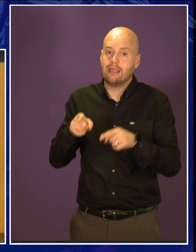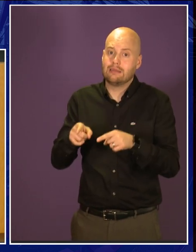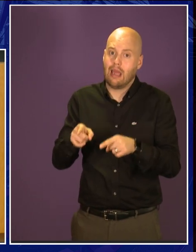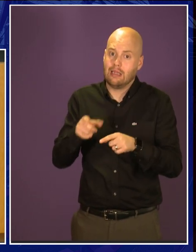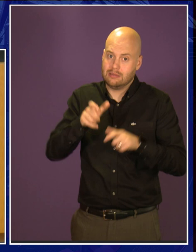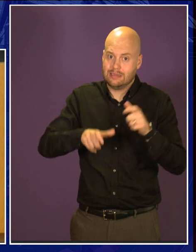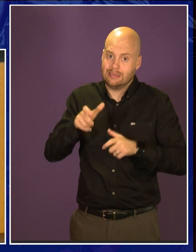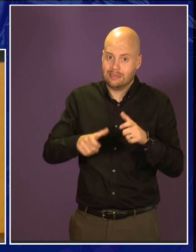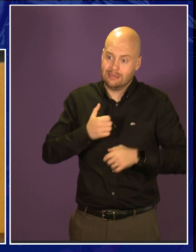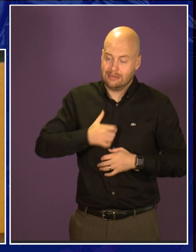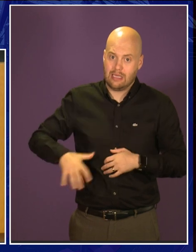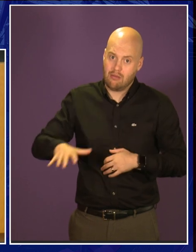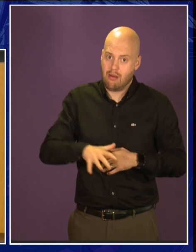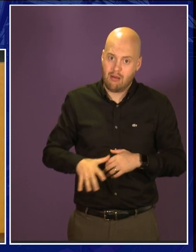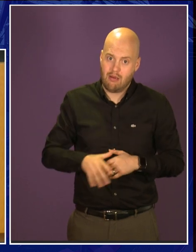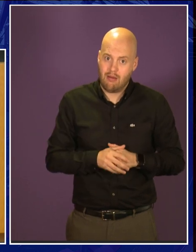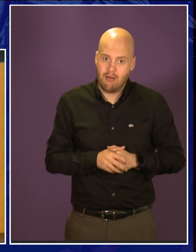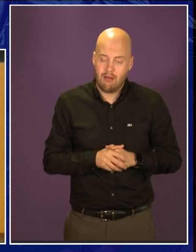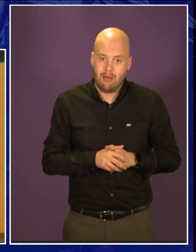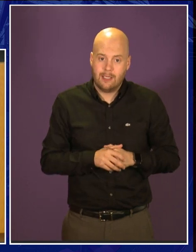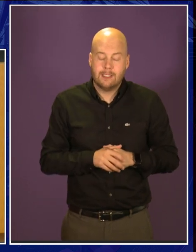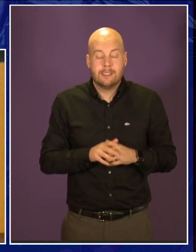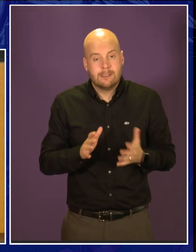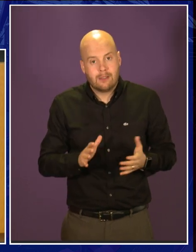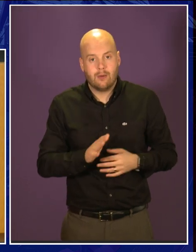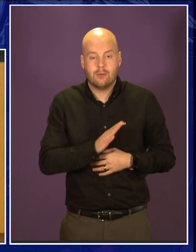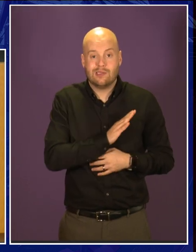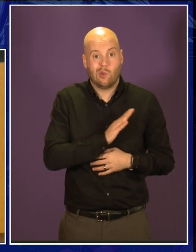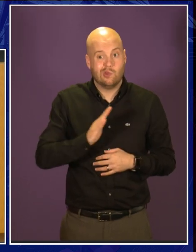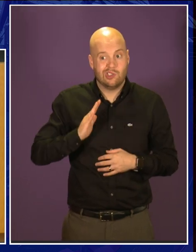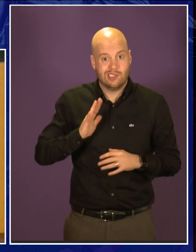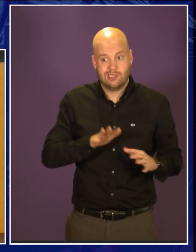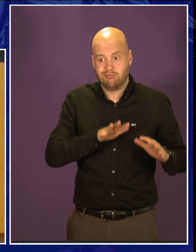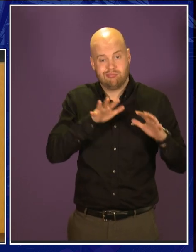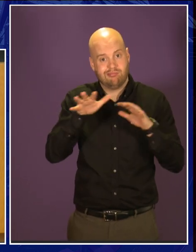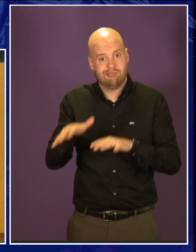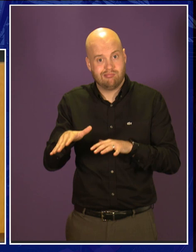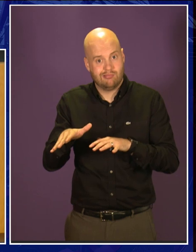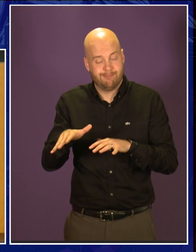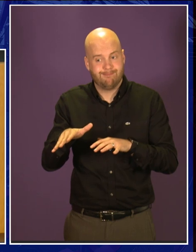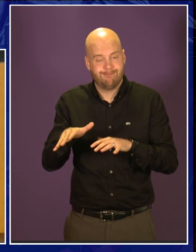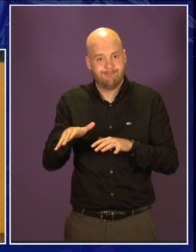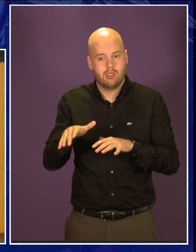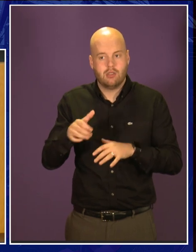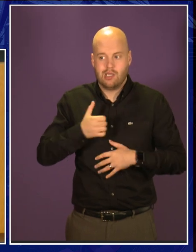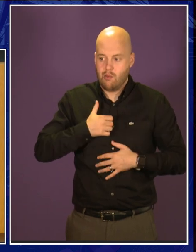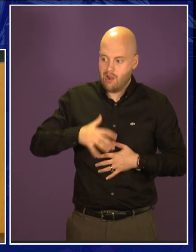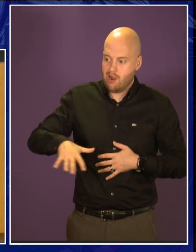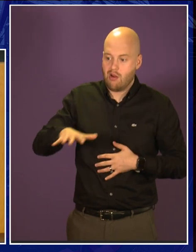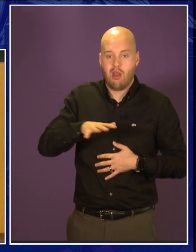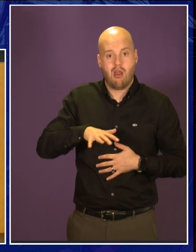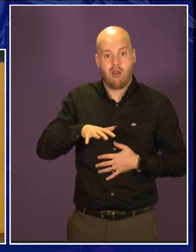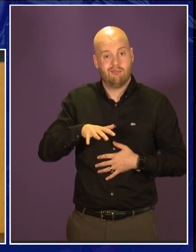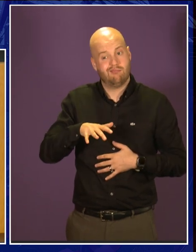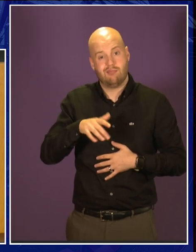Bank. So the soldiers came to our home, came to the area, and took everybody